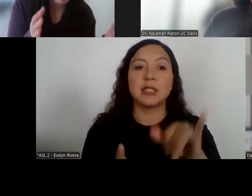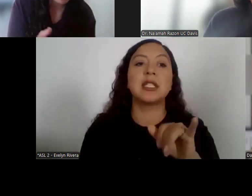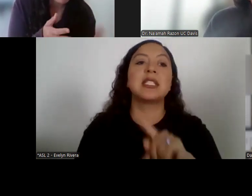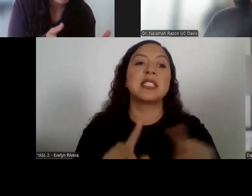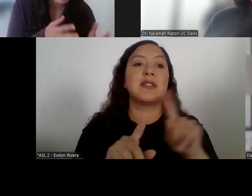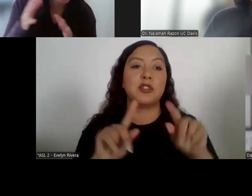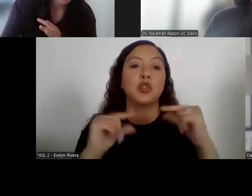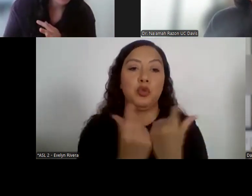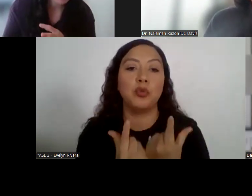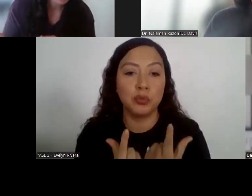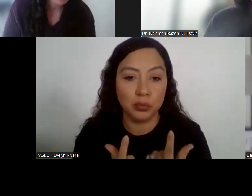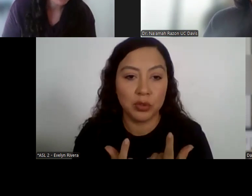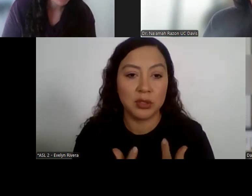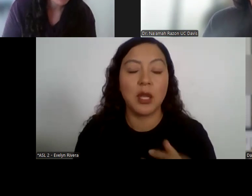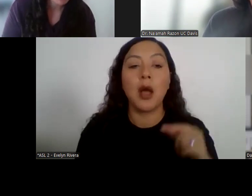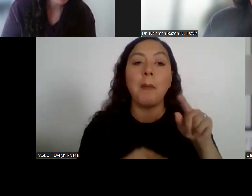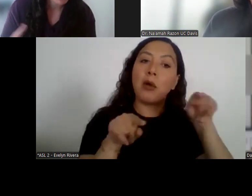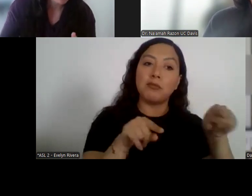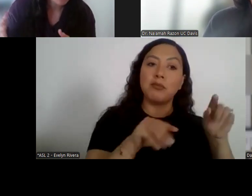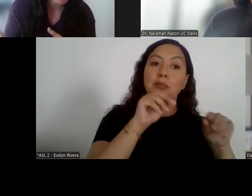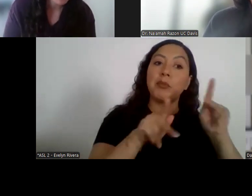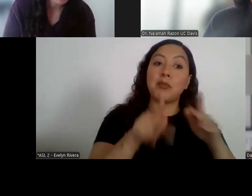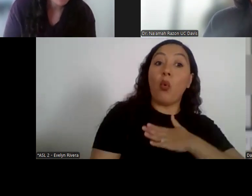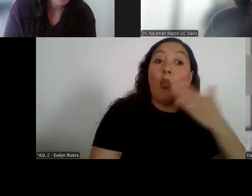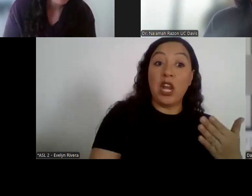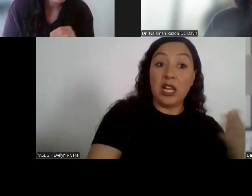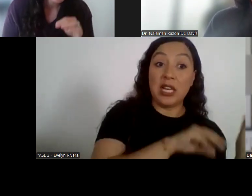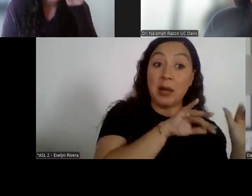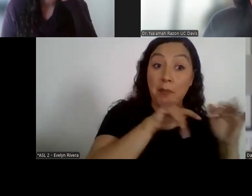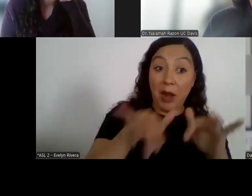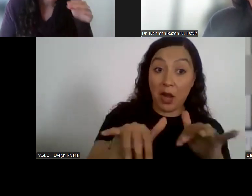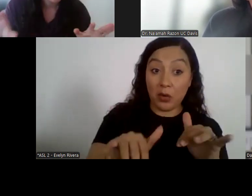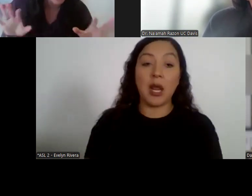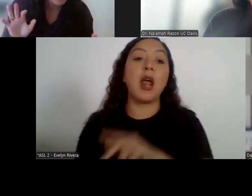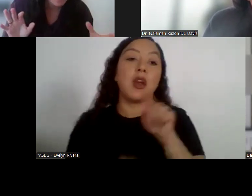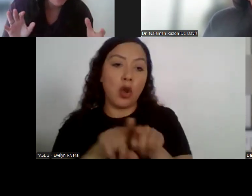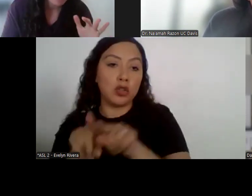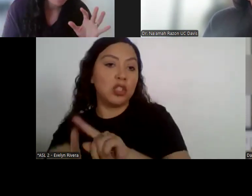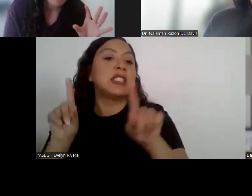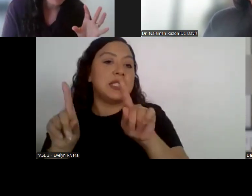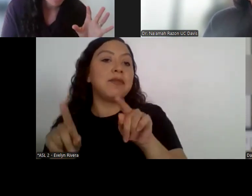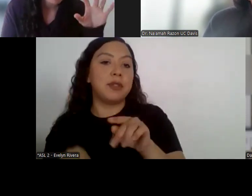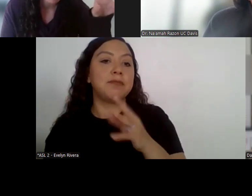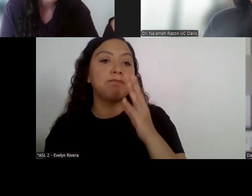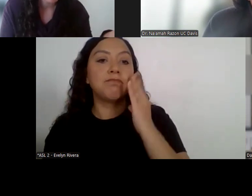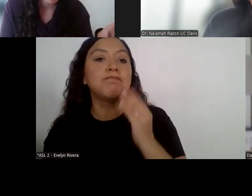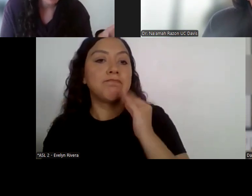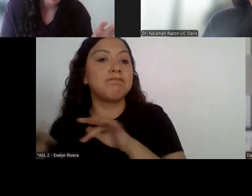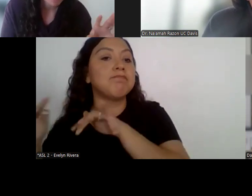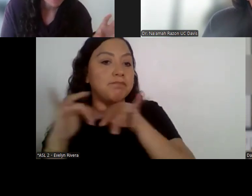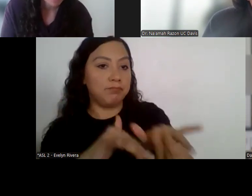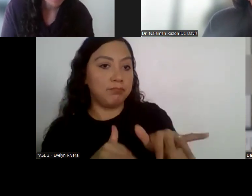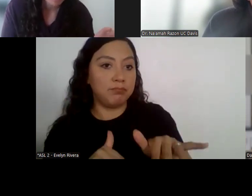came here under forced migration and those who, immigrated for other reasons. And it ends up working out that I think, our UC San